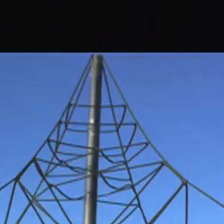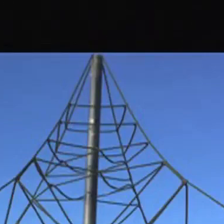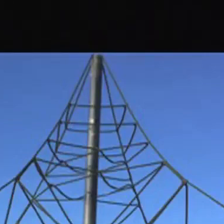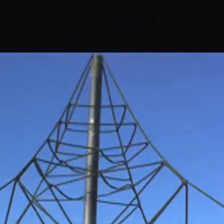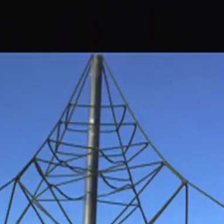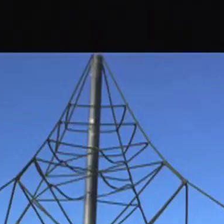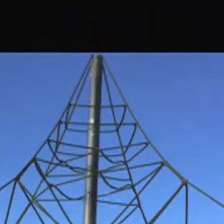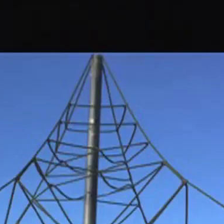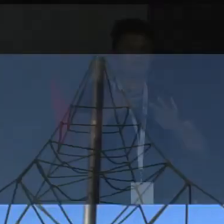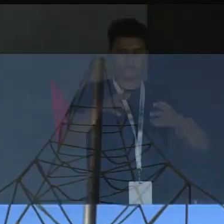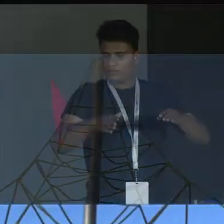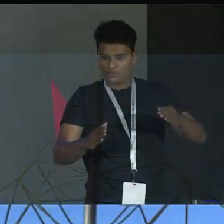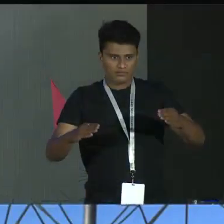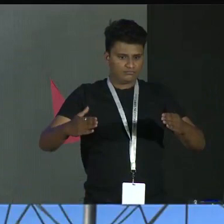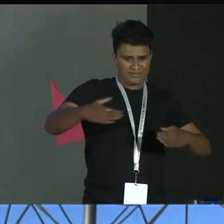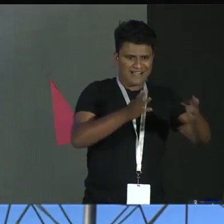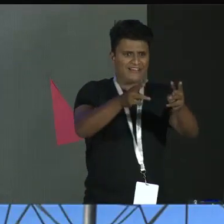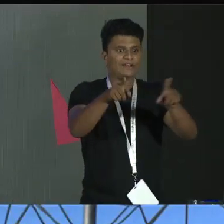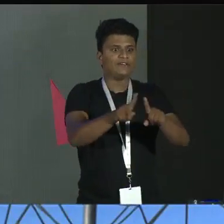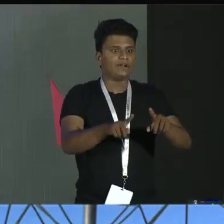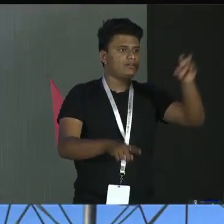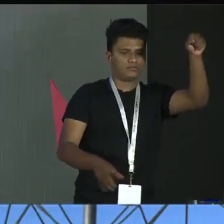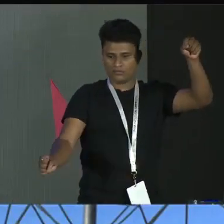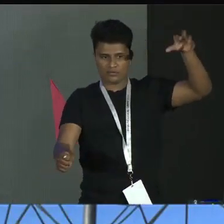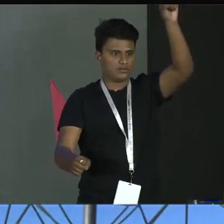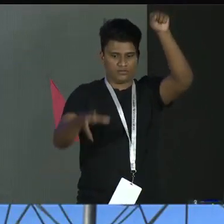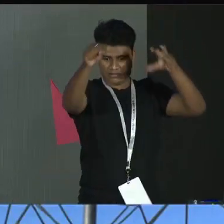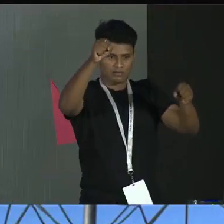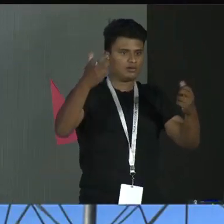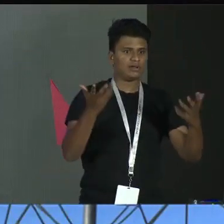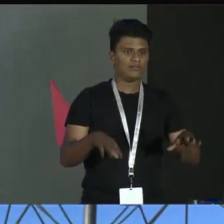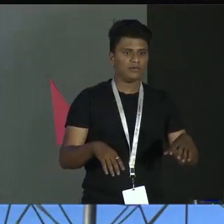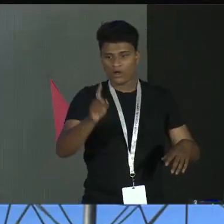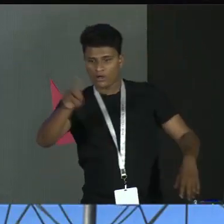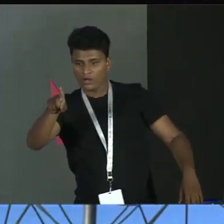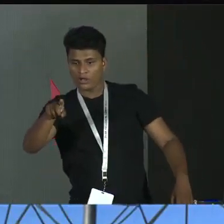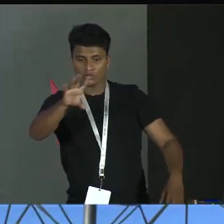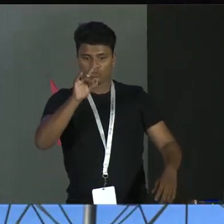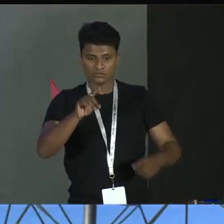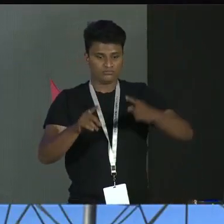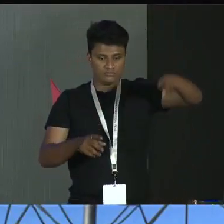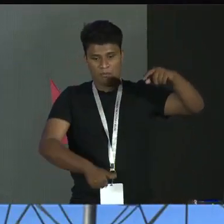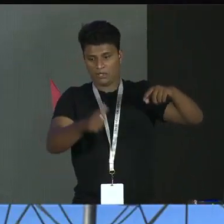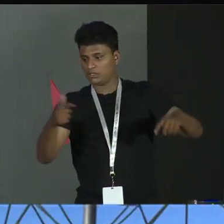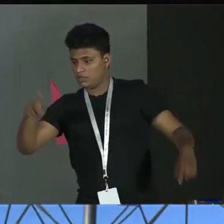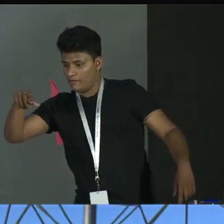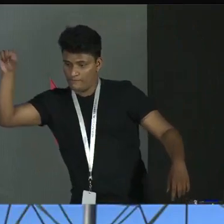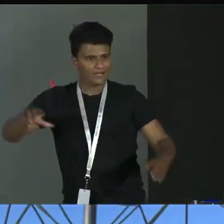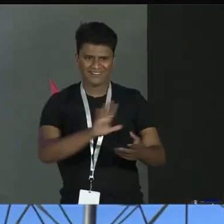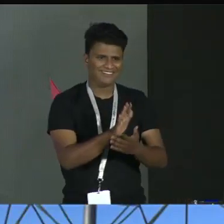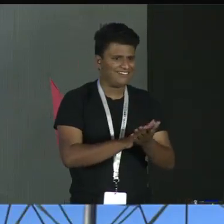multiple different paths to get to the top. There isn't a right or wrong path. You can choose your own path.